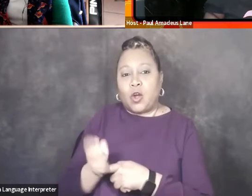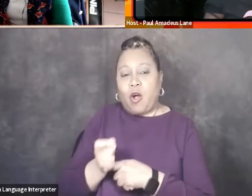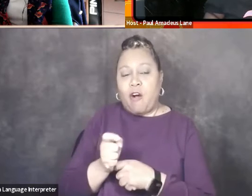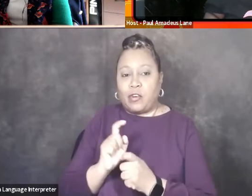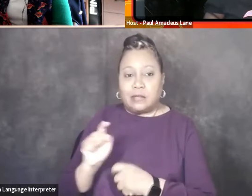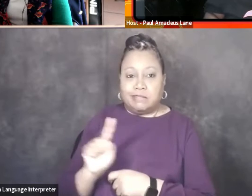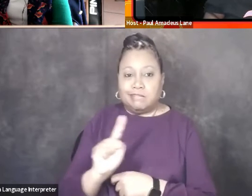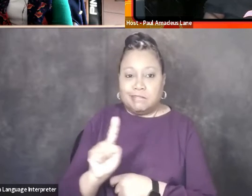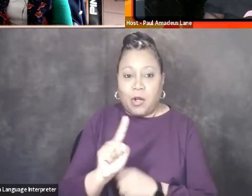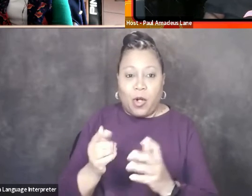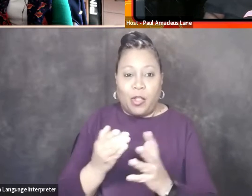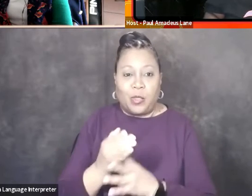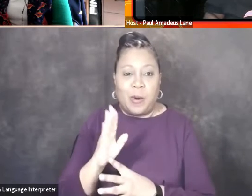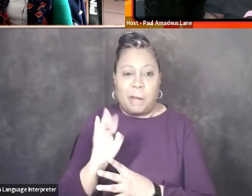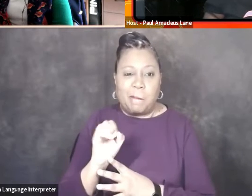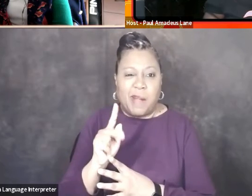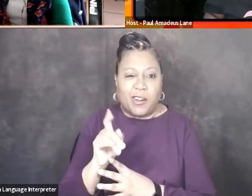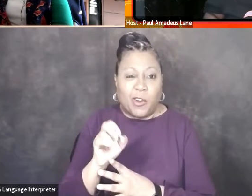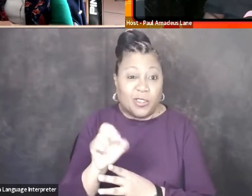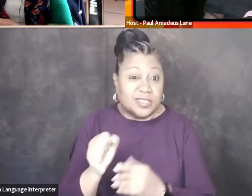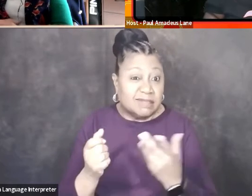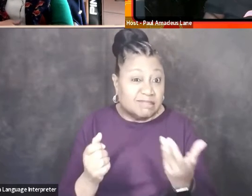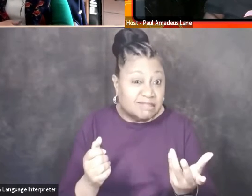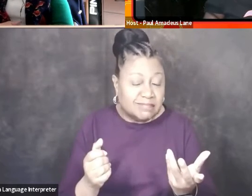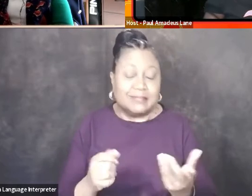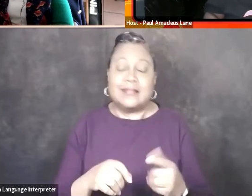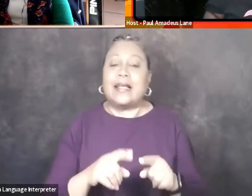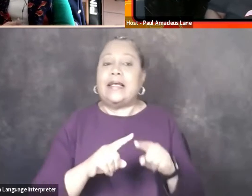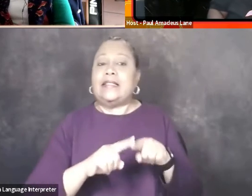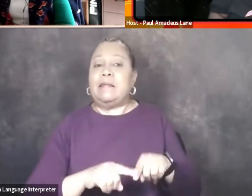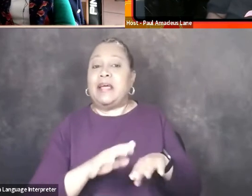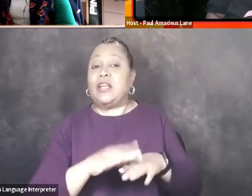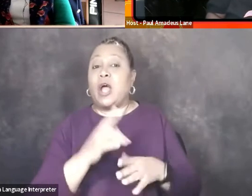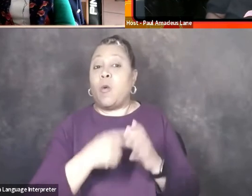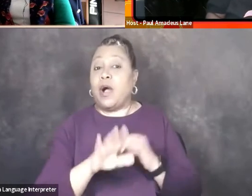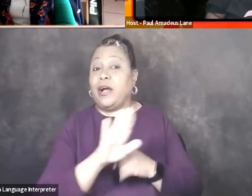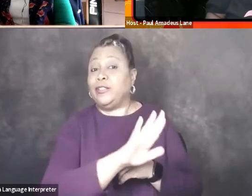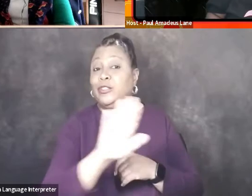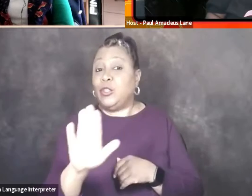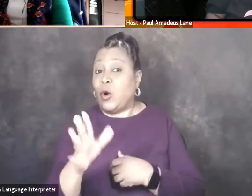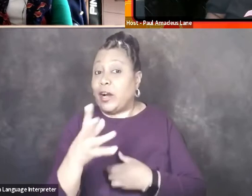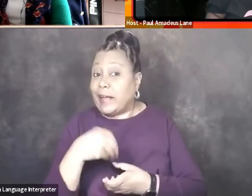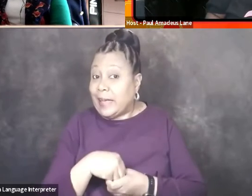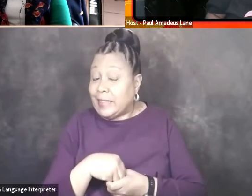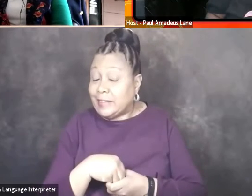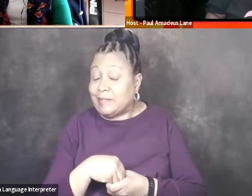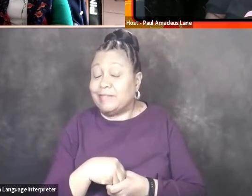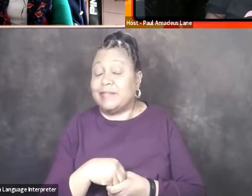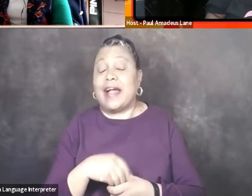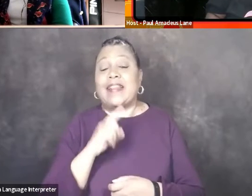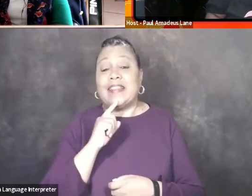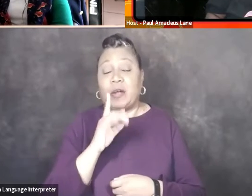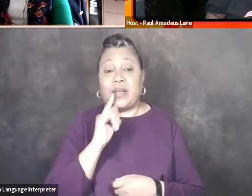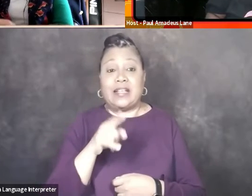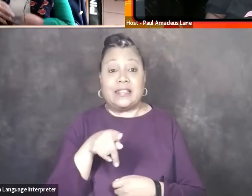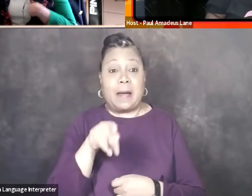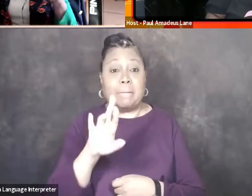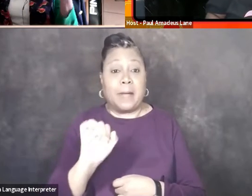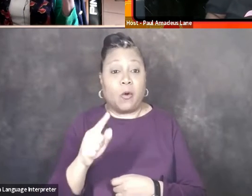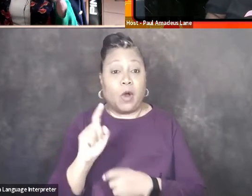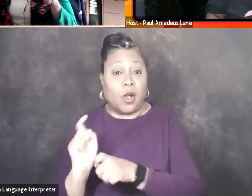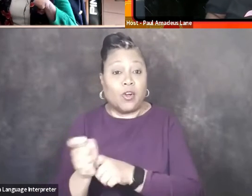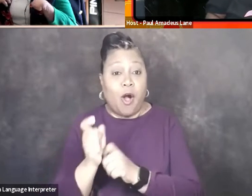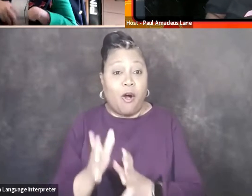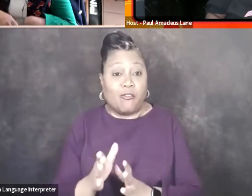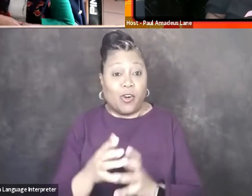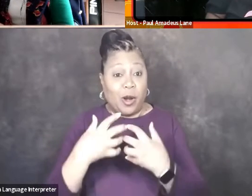navigate bunkers? Depending on what you're in, there is a paragolfer,